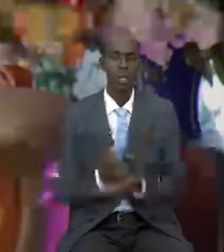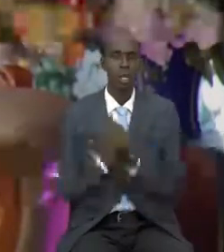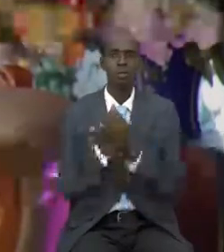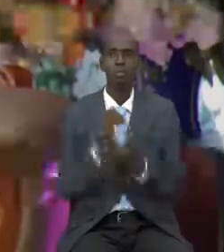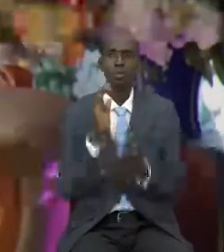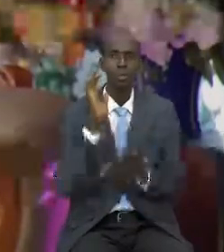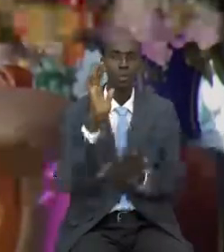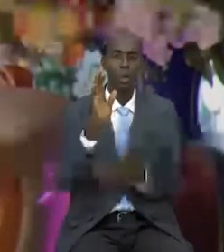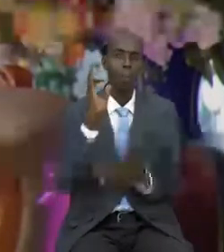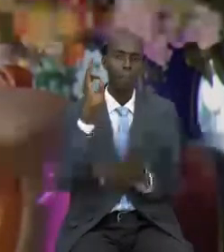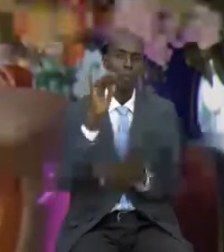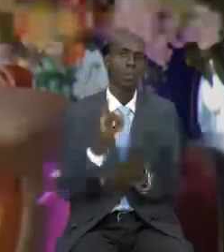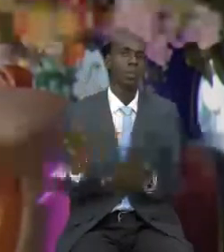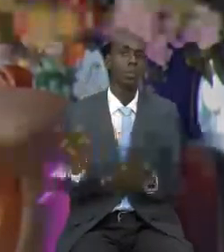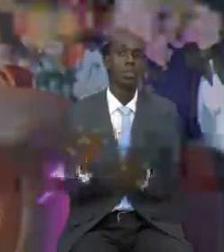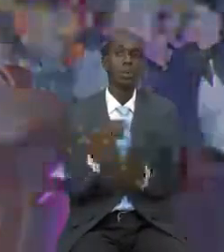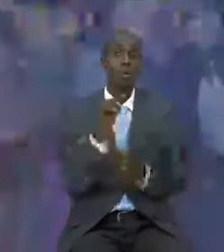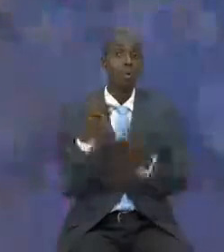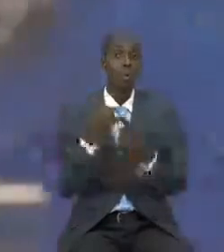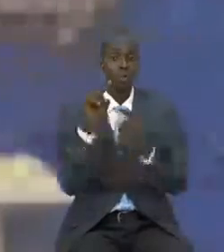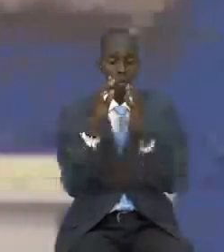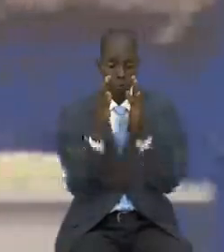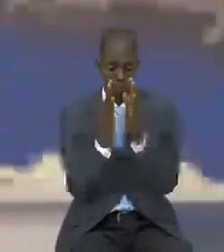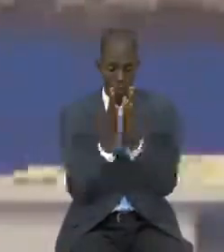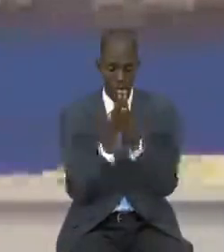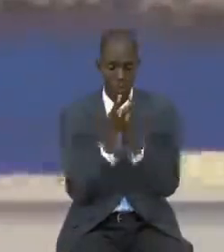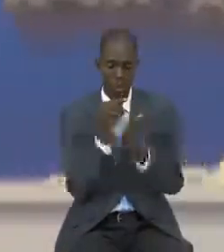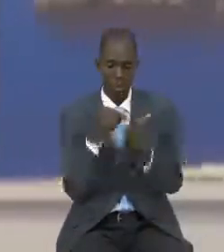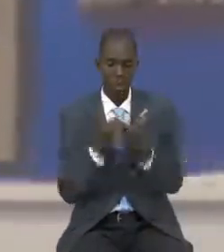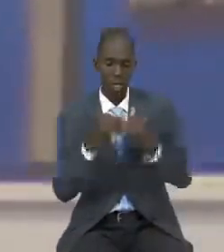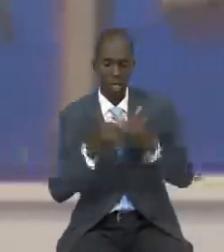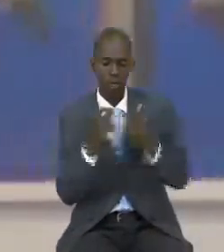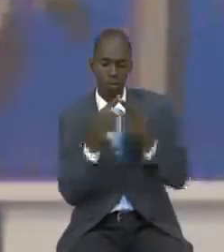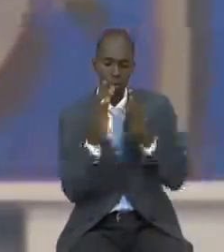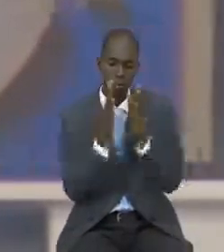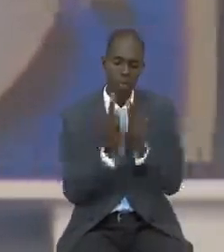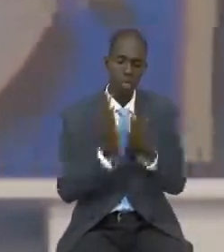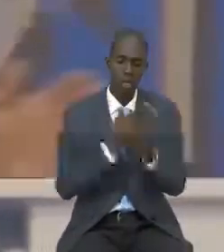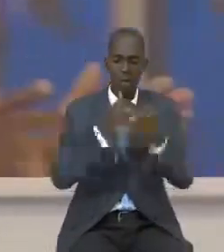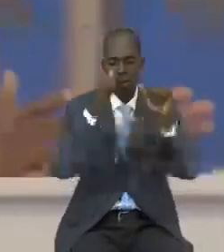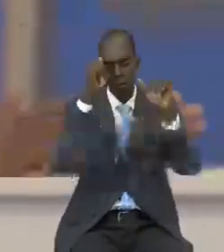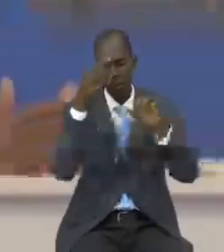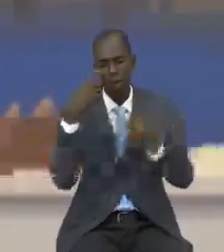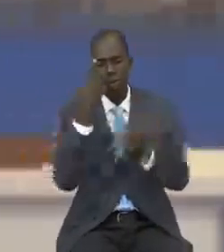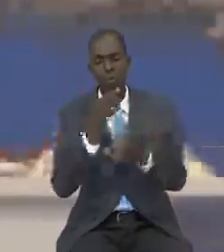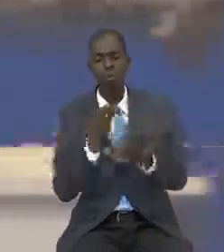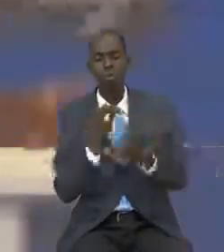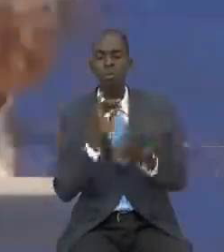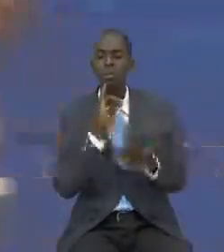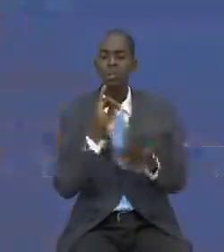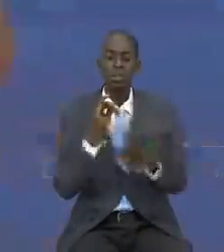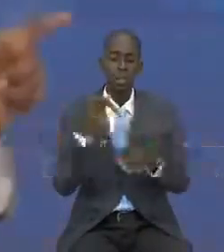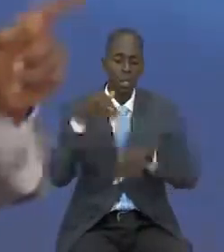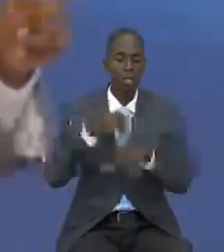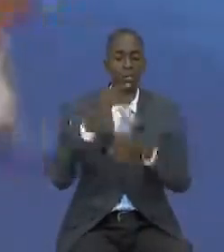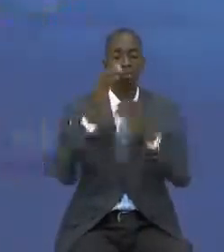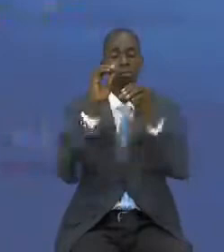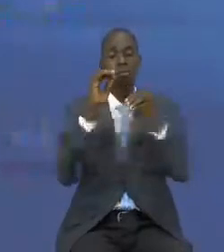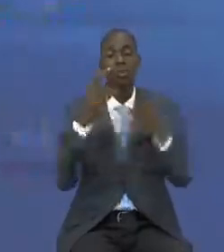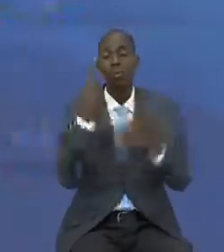has said, when you pray, here is how to pray. Our Father, which art in heaven, hallowed be thy name,